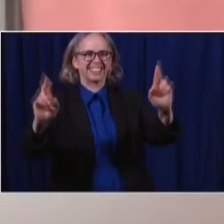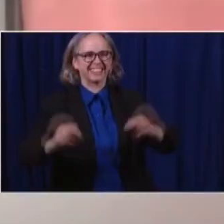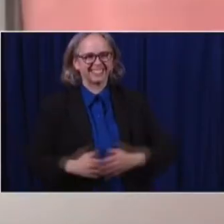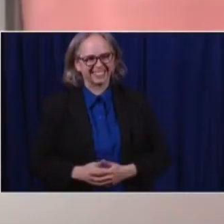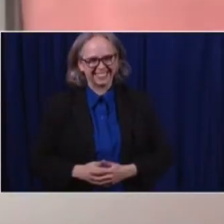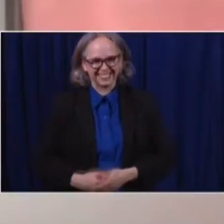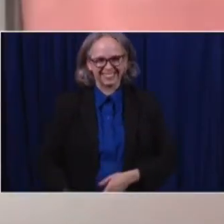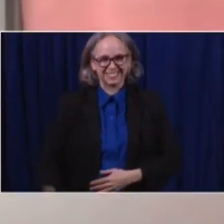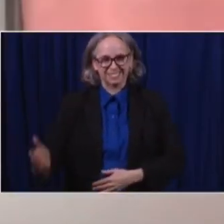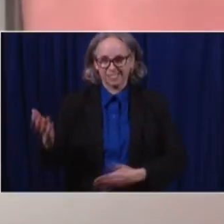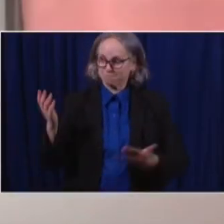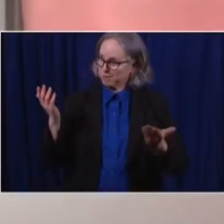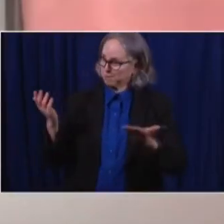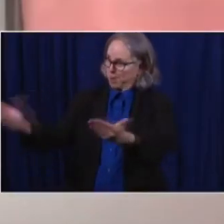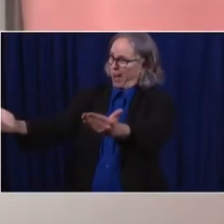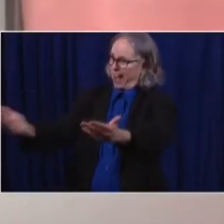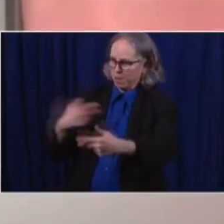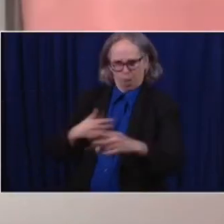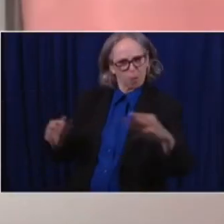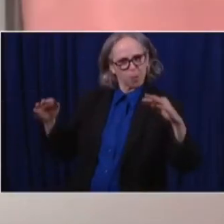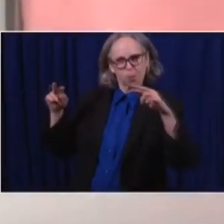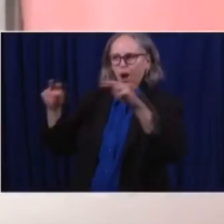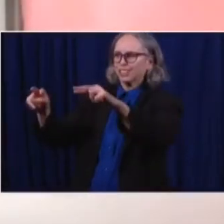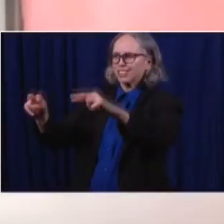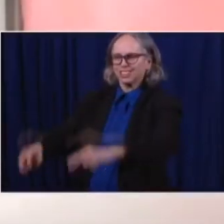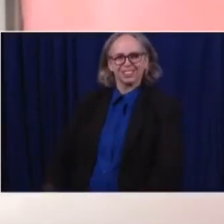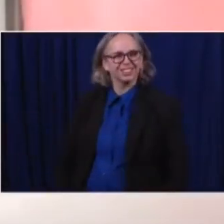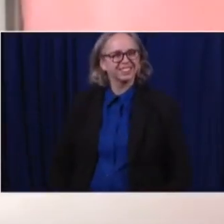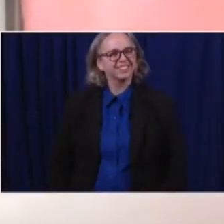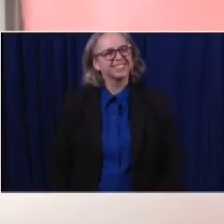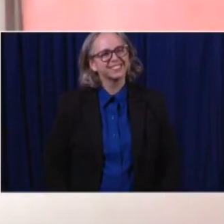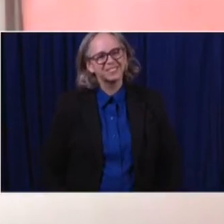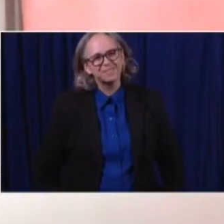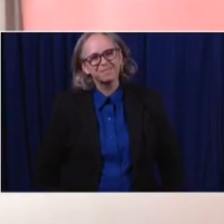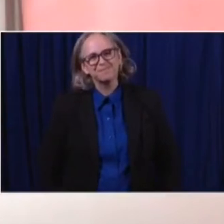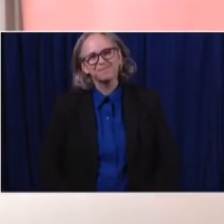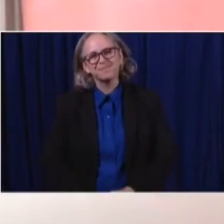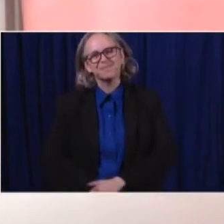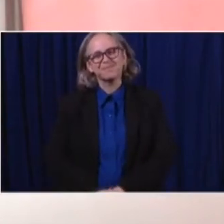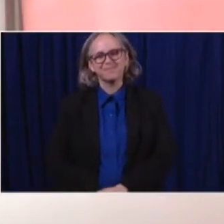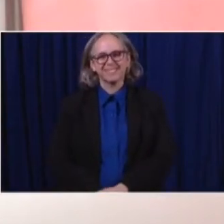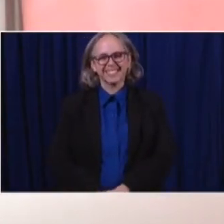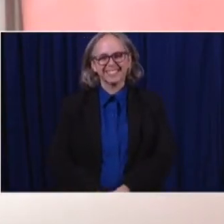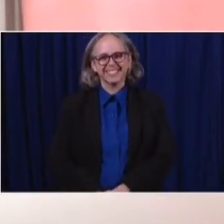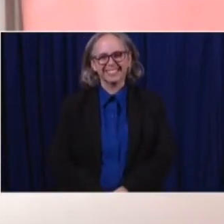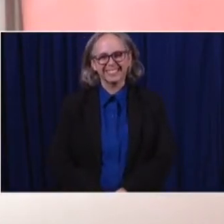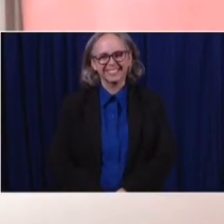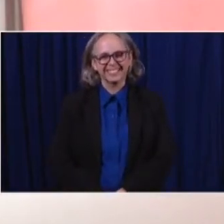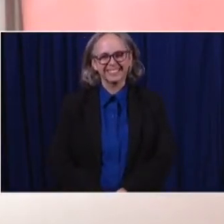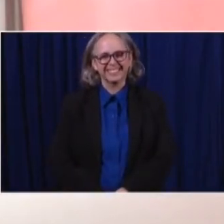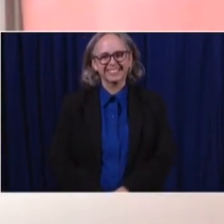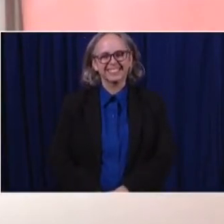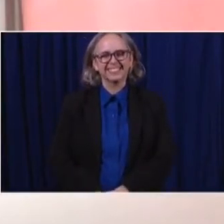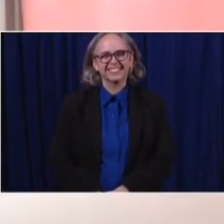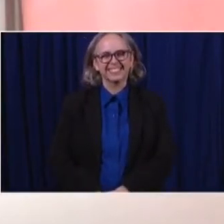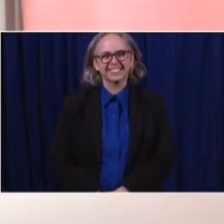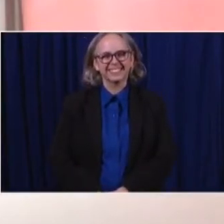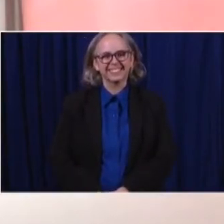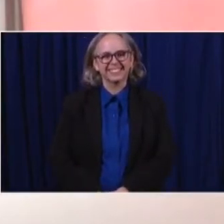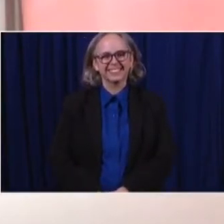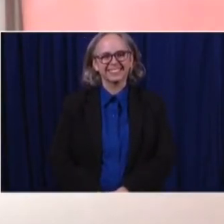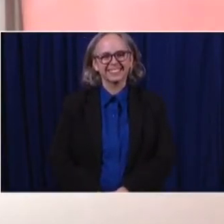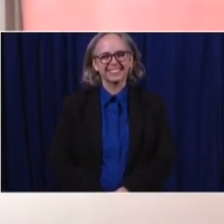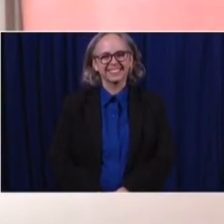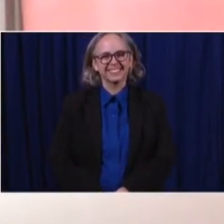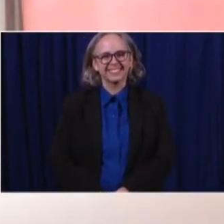doses. Those extra doses were not supposed to be up for grabs until March, but today, DeWine announced he was granted approval to dive into that